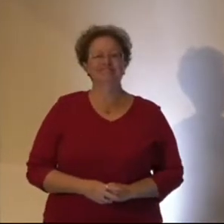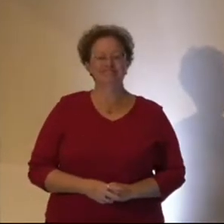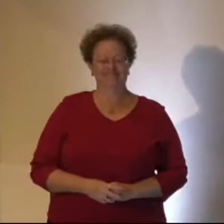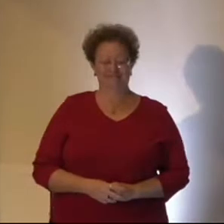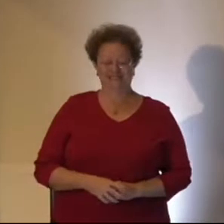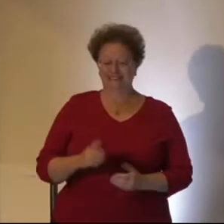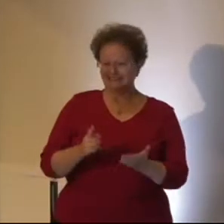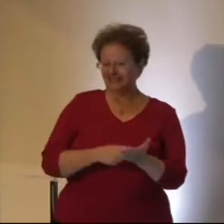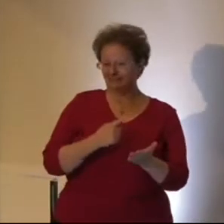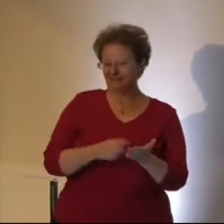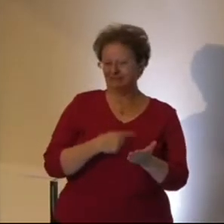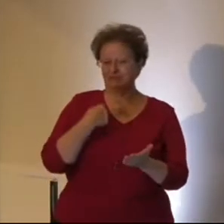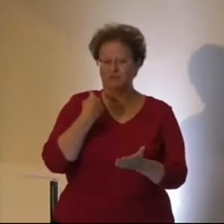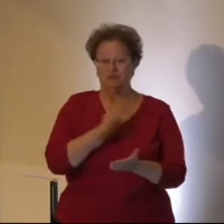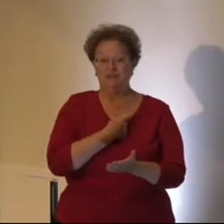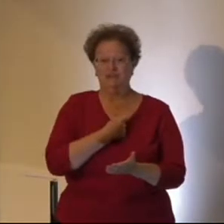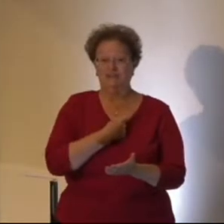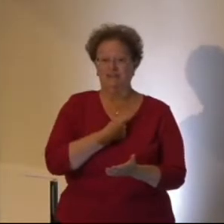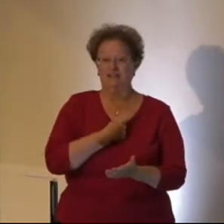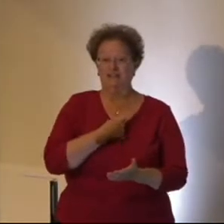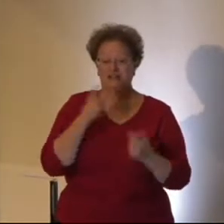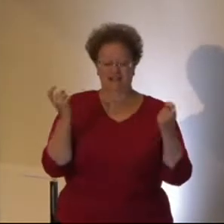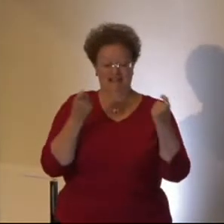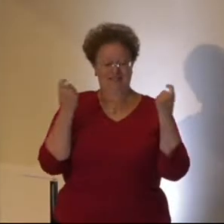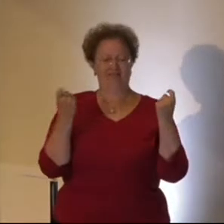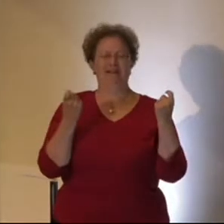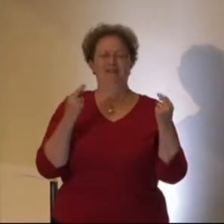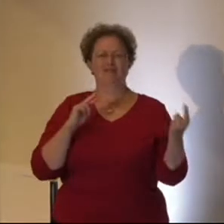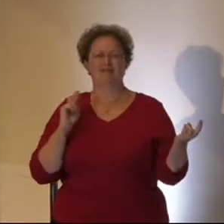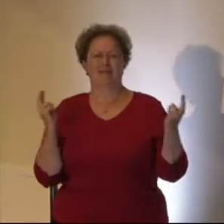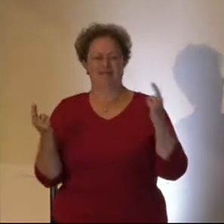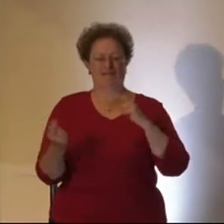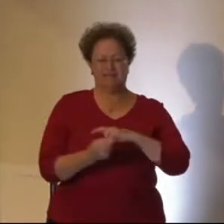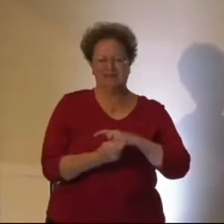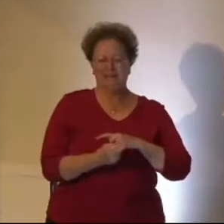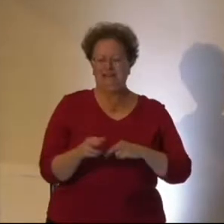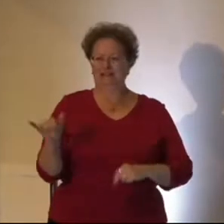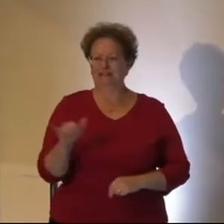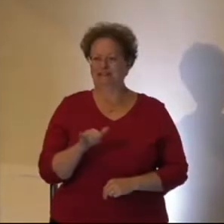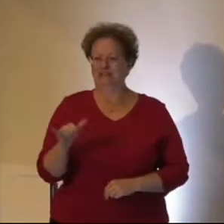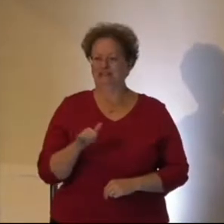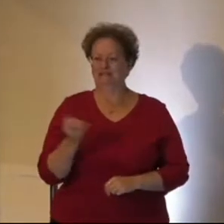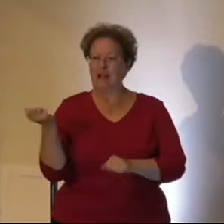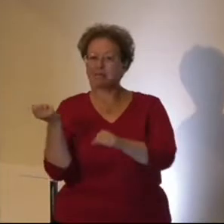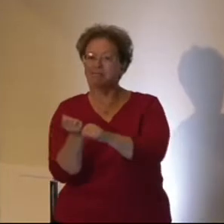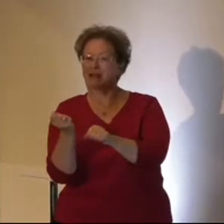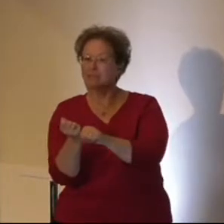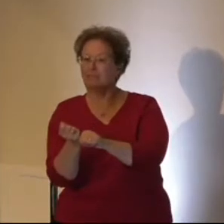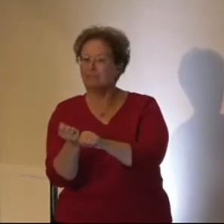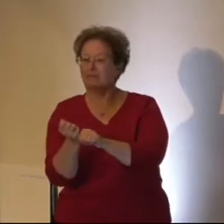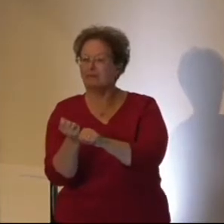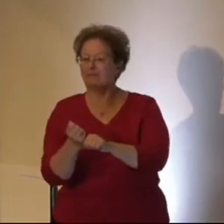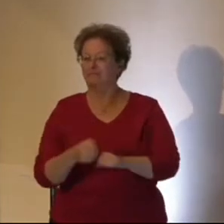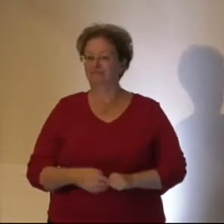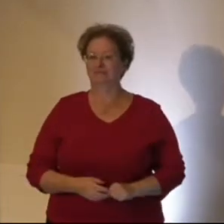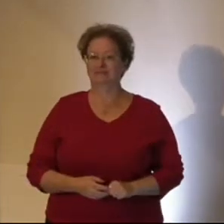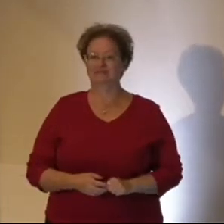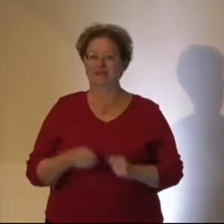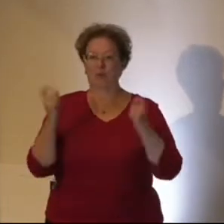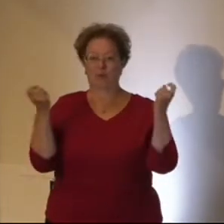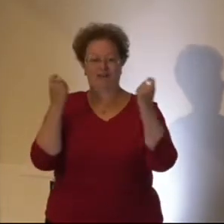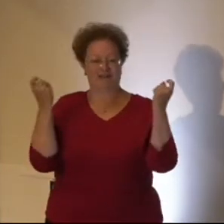are times where we have a tendency to celebrate Reformation Day the same way baseball fans celebrate when their team wins the World